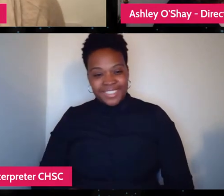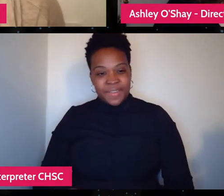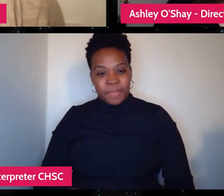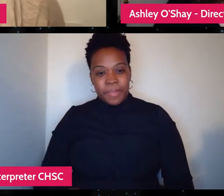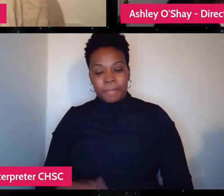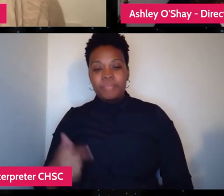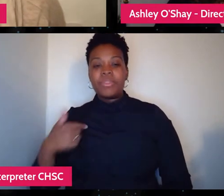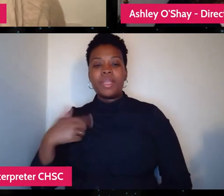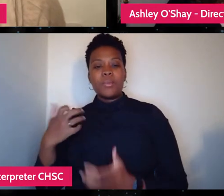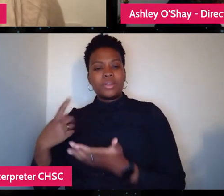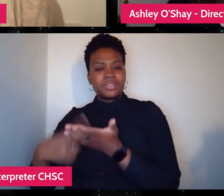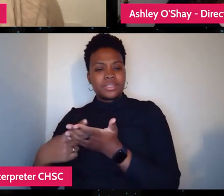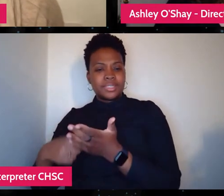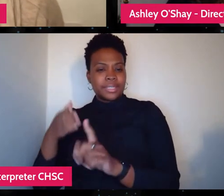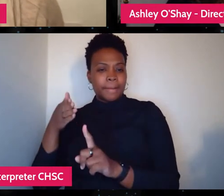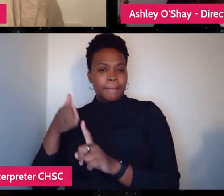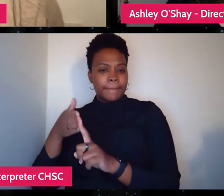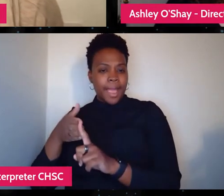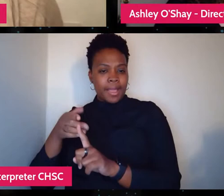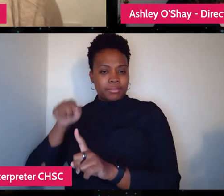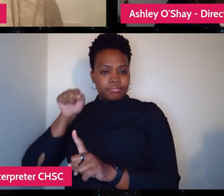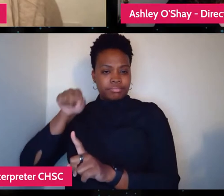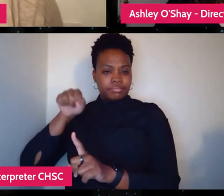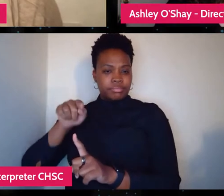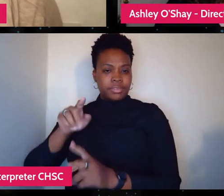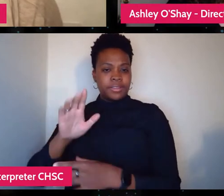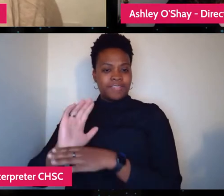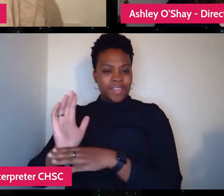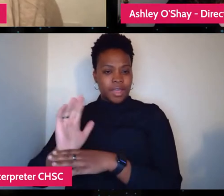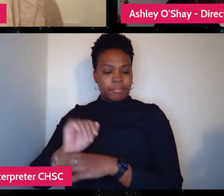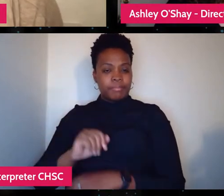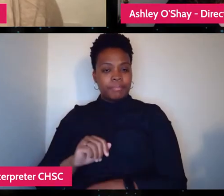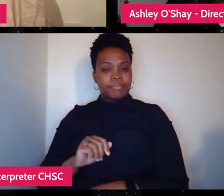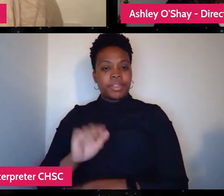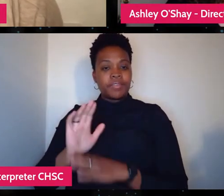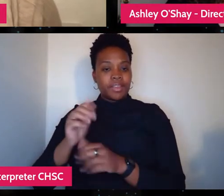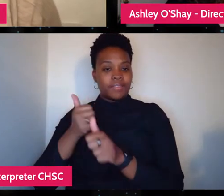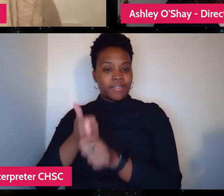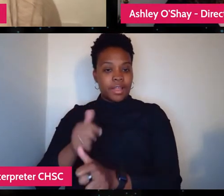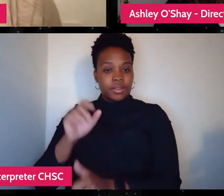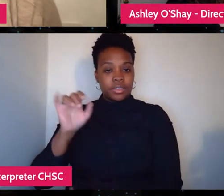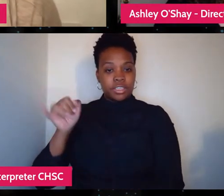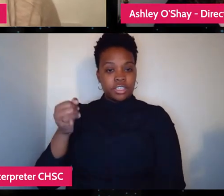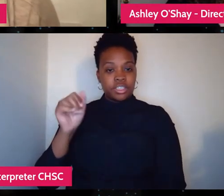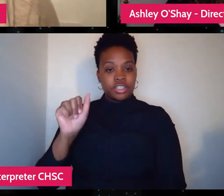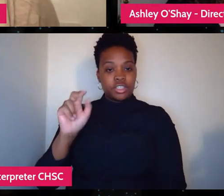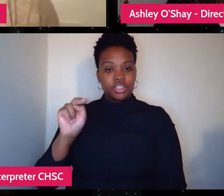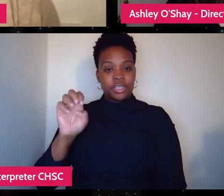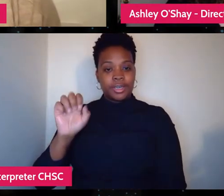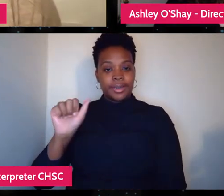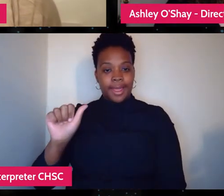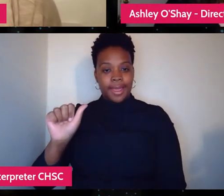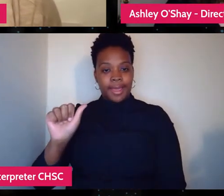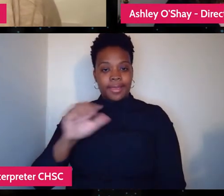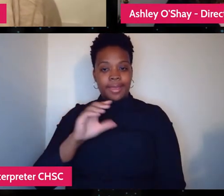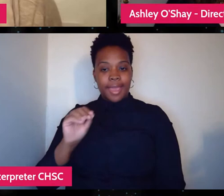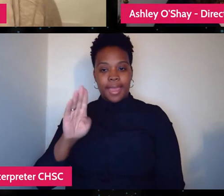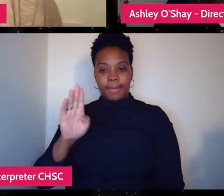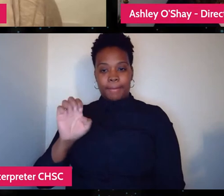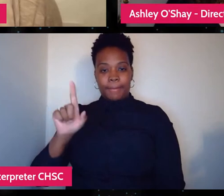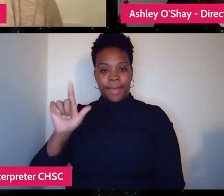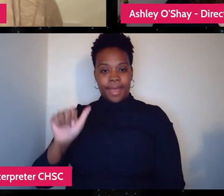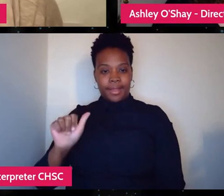bit about the main protagonist in the film. The film follows Janae and Bella, two fierce